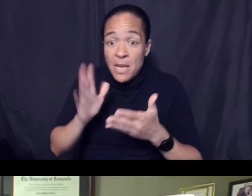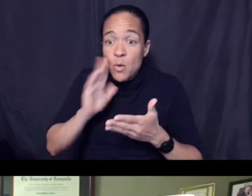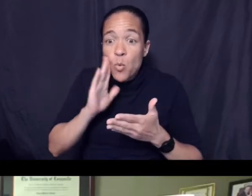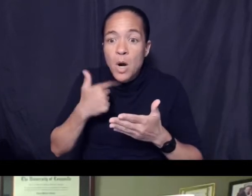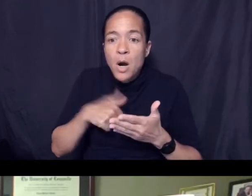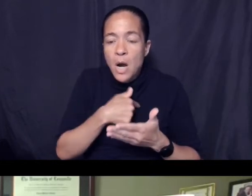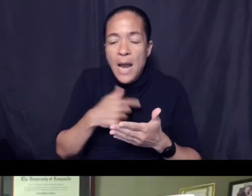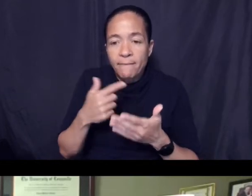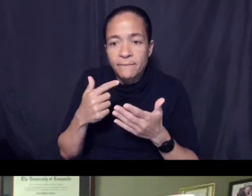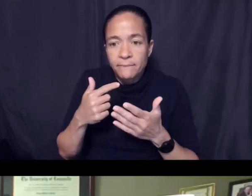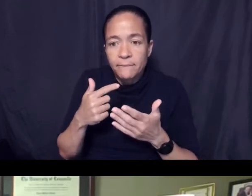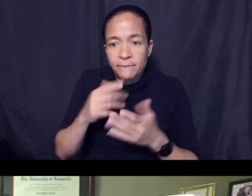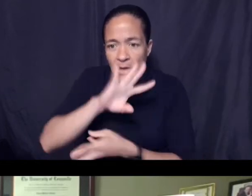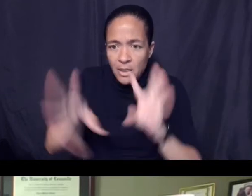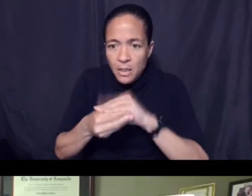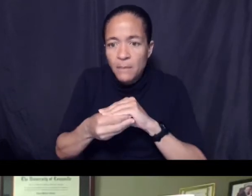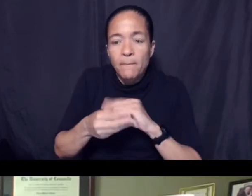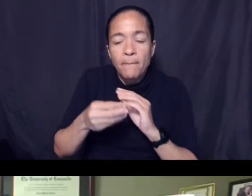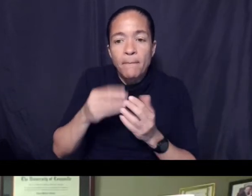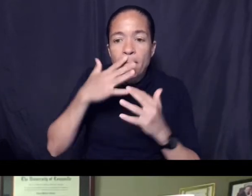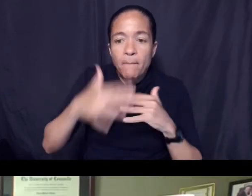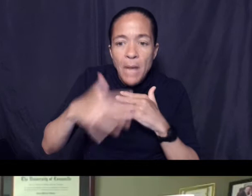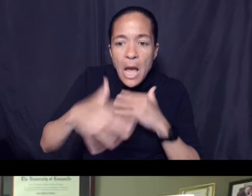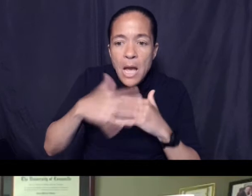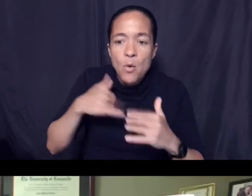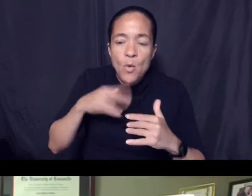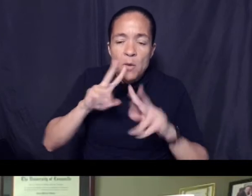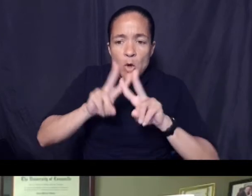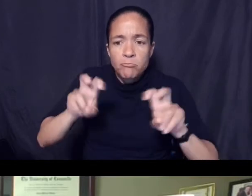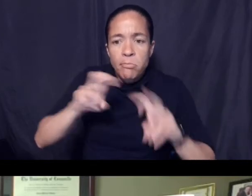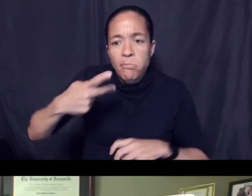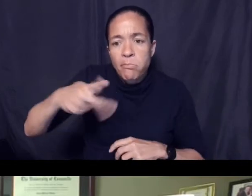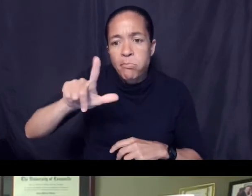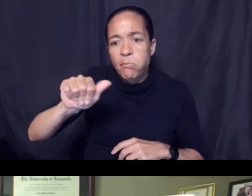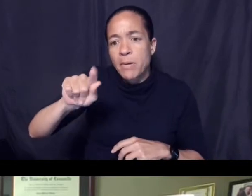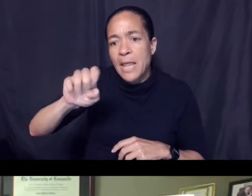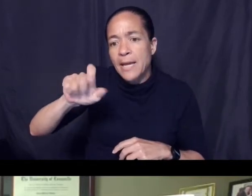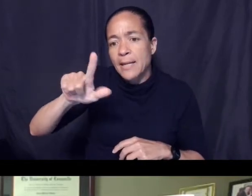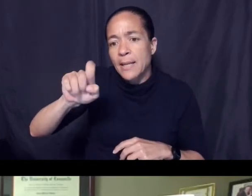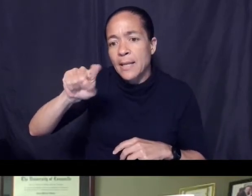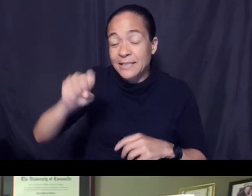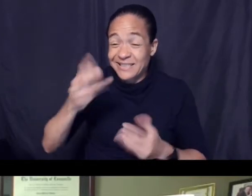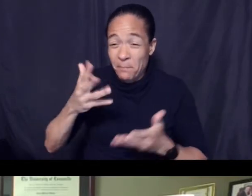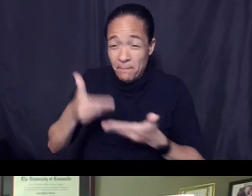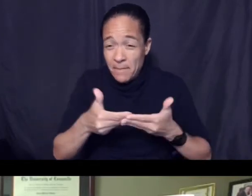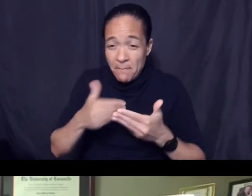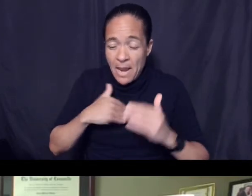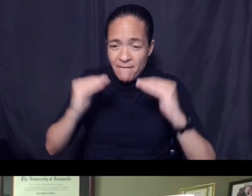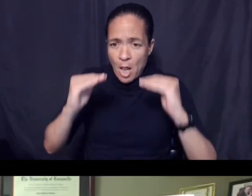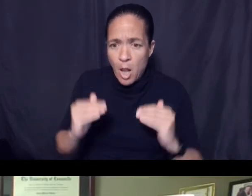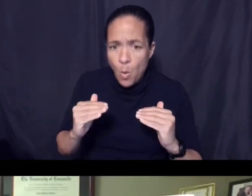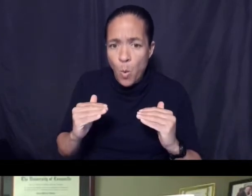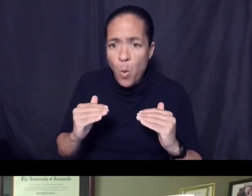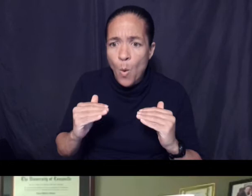a complete blood count with differential. We would look at the platelets because infants may have low platelets or